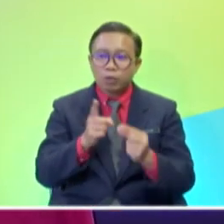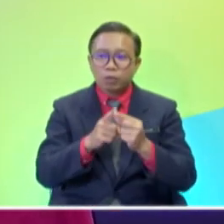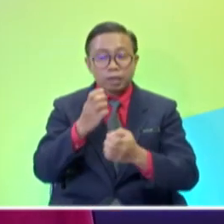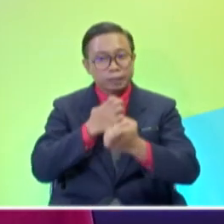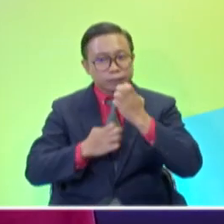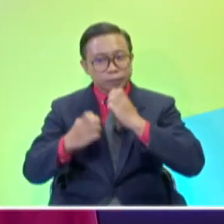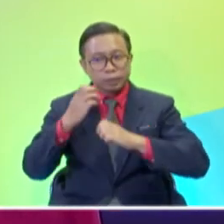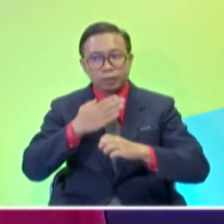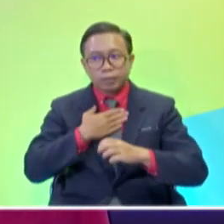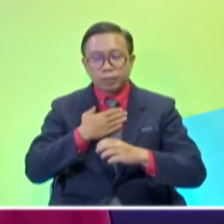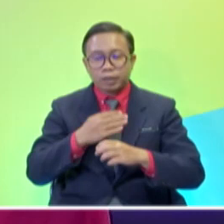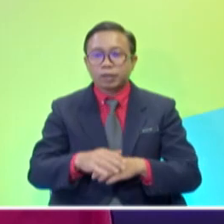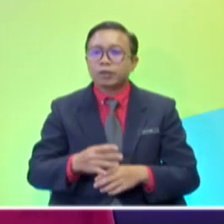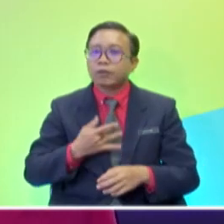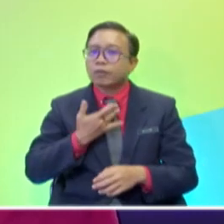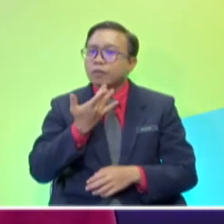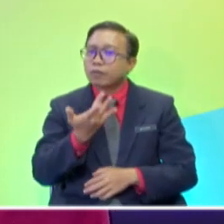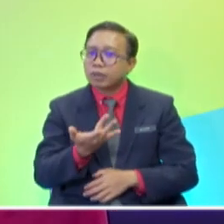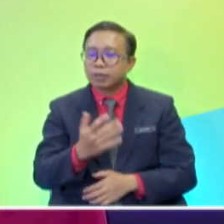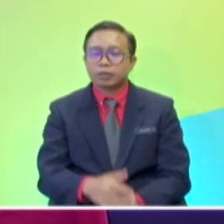express my feelings. Thrilled,